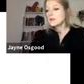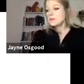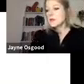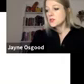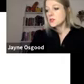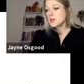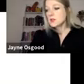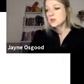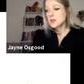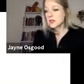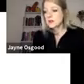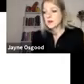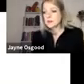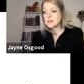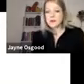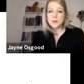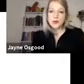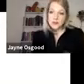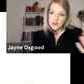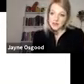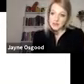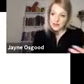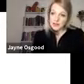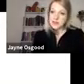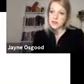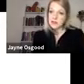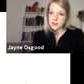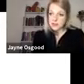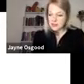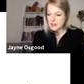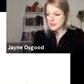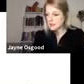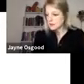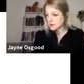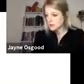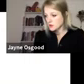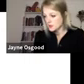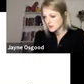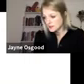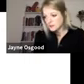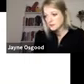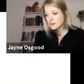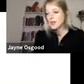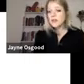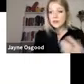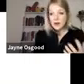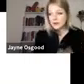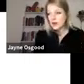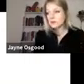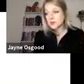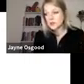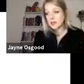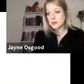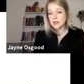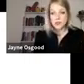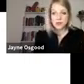There is a rich genealogy of feminist frameworks, as the Intersectionality Collective demonstrated, and that have